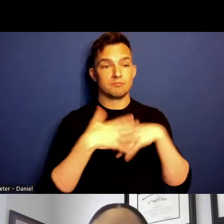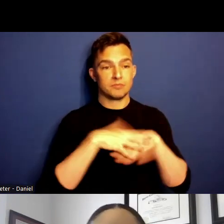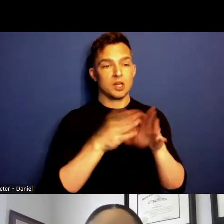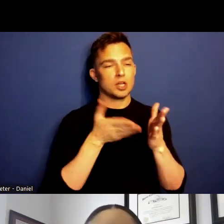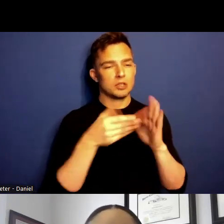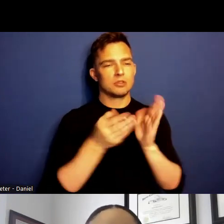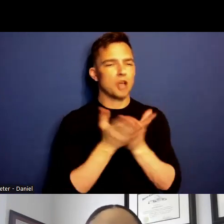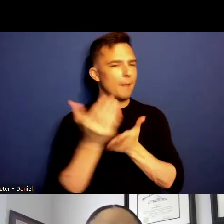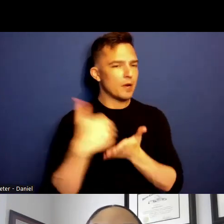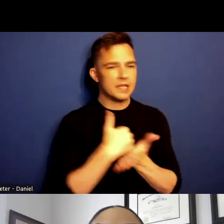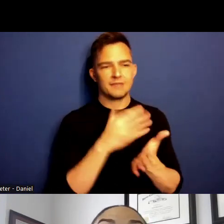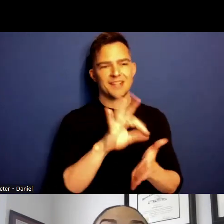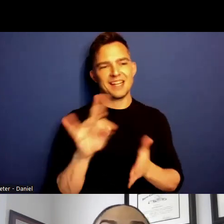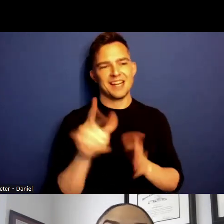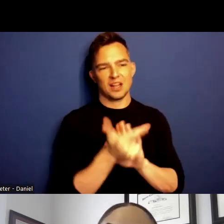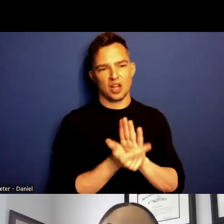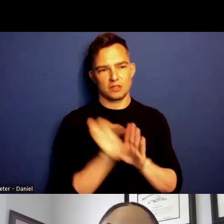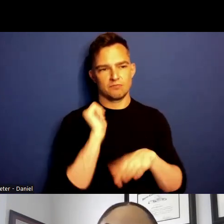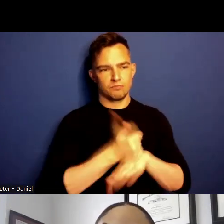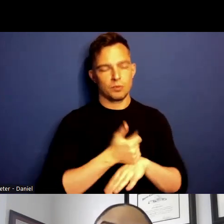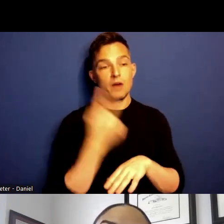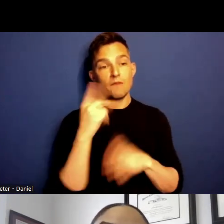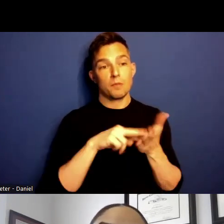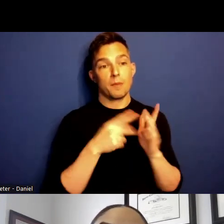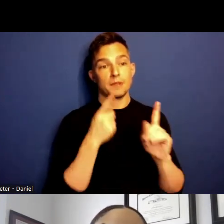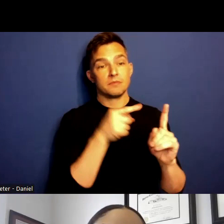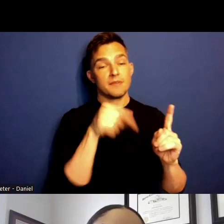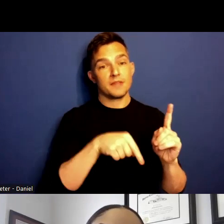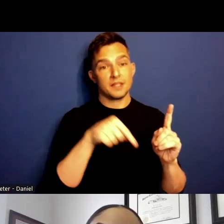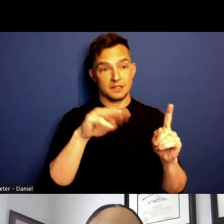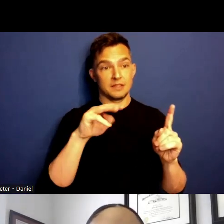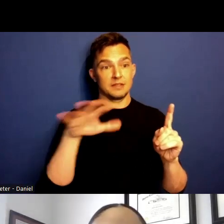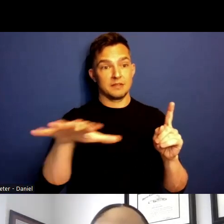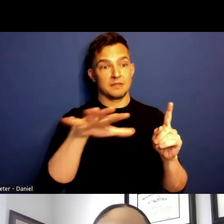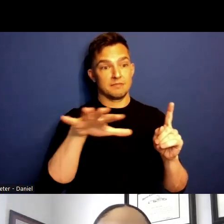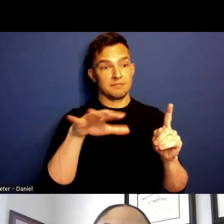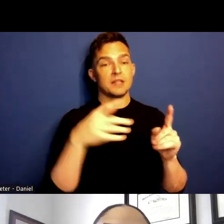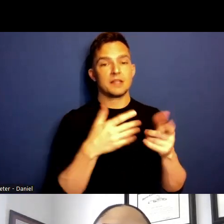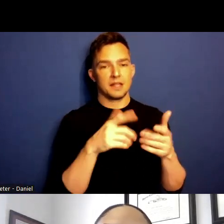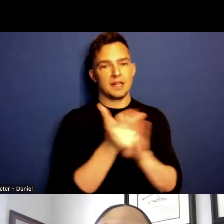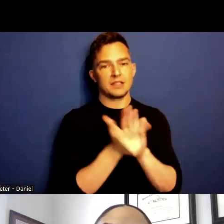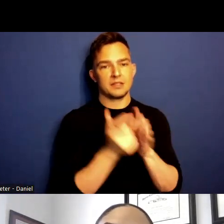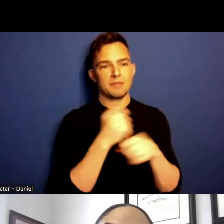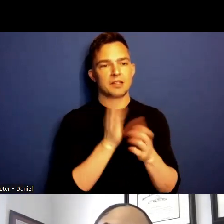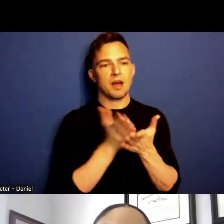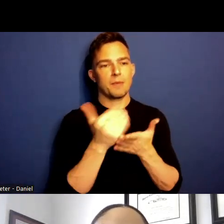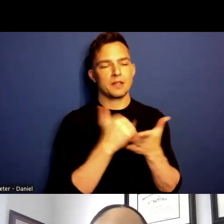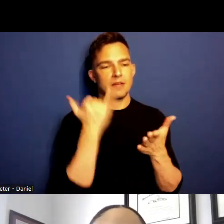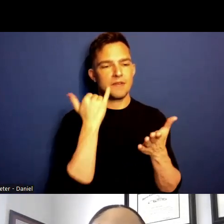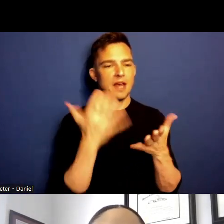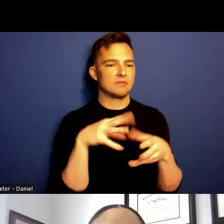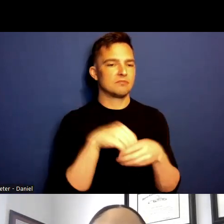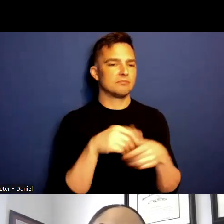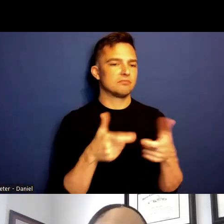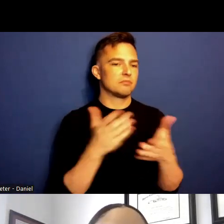988 legislation. For the purposes of this map, legislation is considered comprehensive if it includes major components